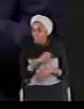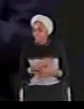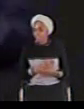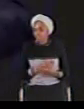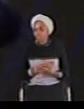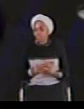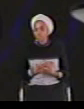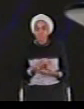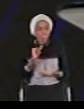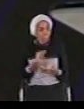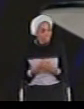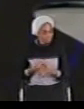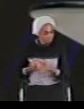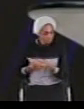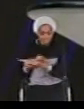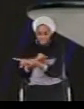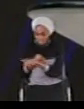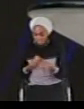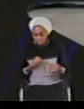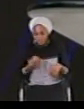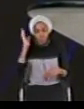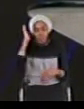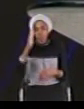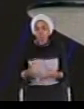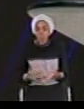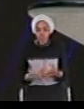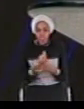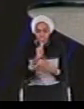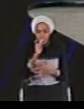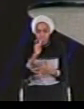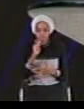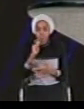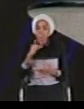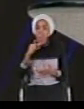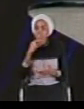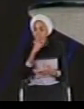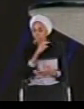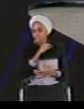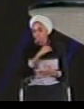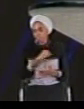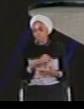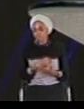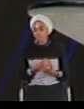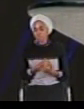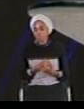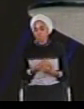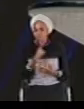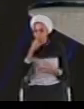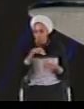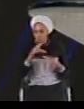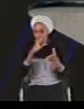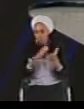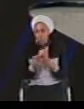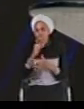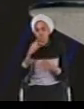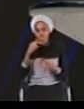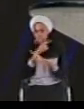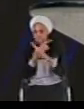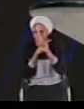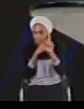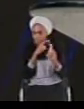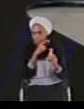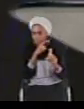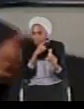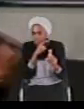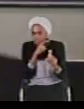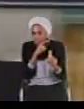a lie. That they should believe a lie. Do you believe a lie?